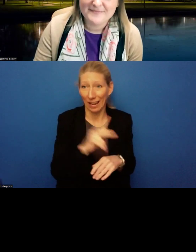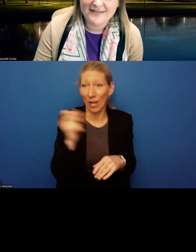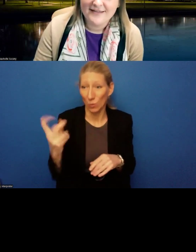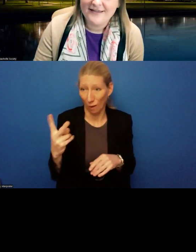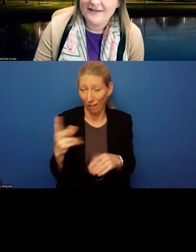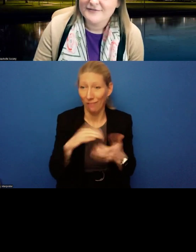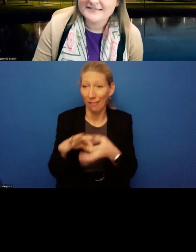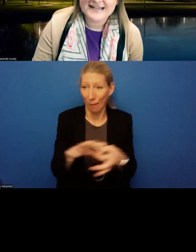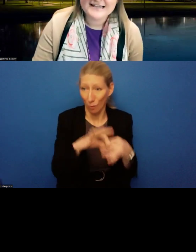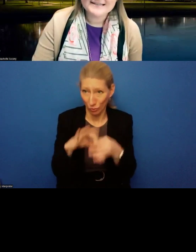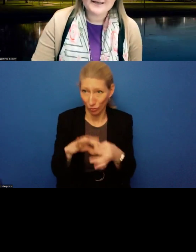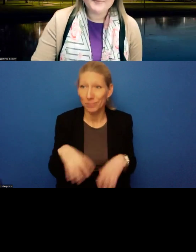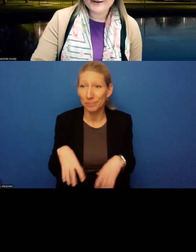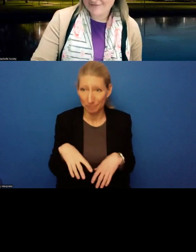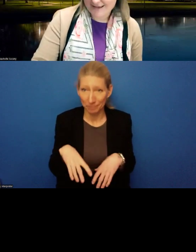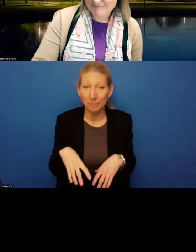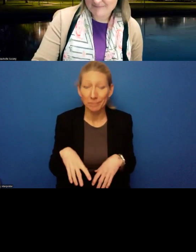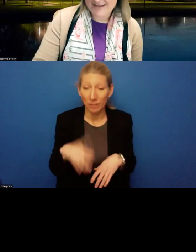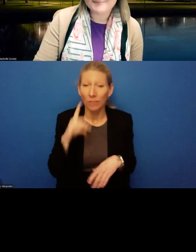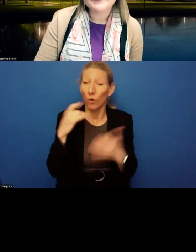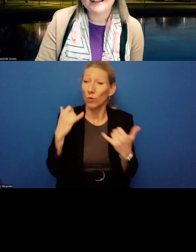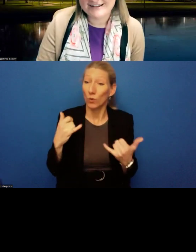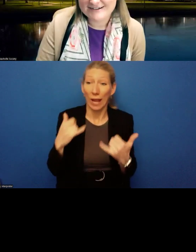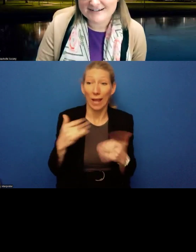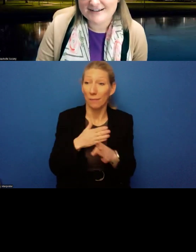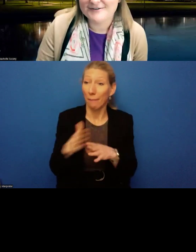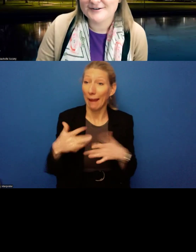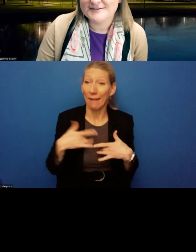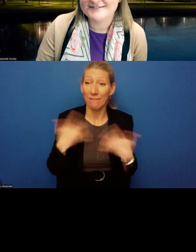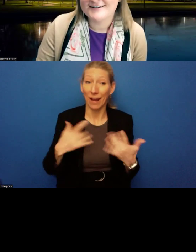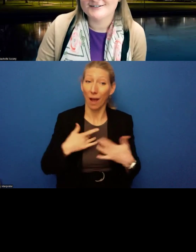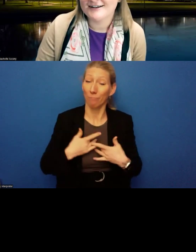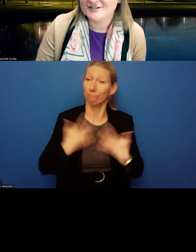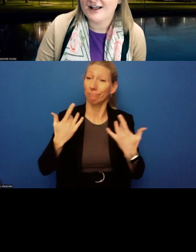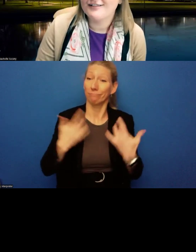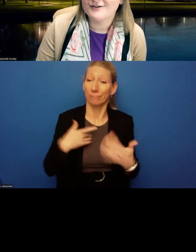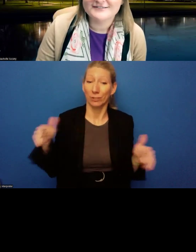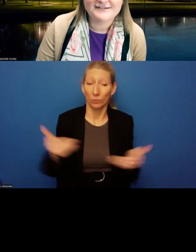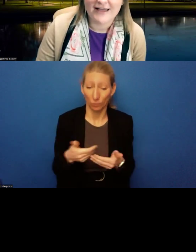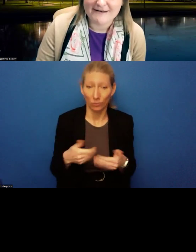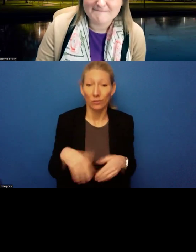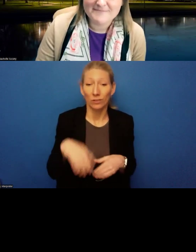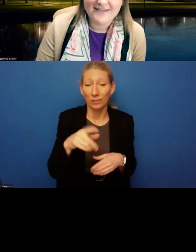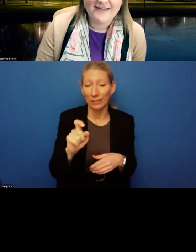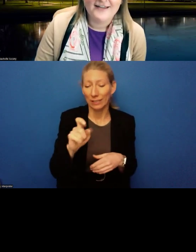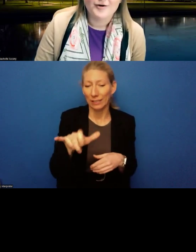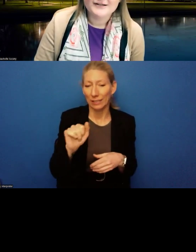collaboration. For today's main event, I am delighted to introduce Dr. Iyaxel Cojtí